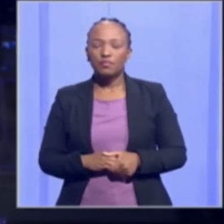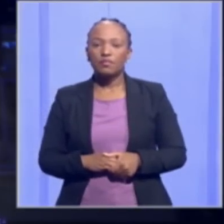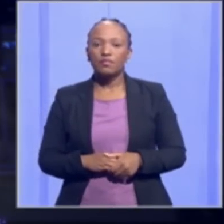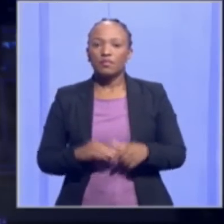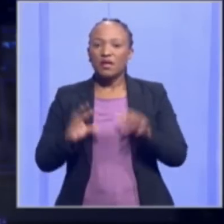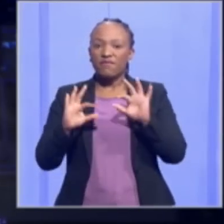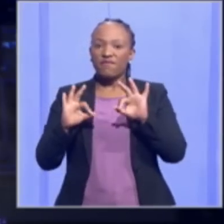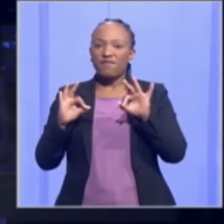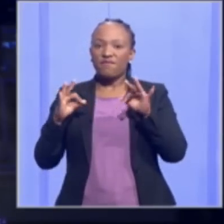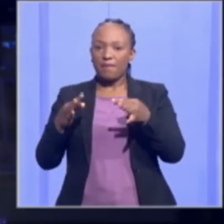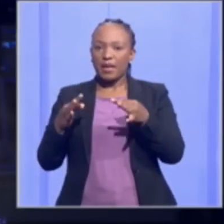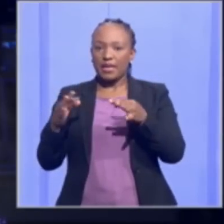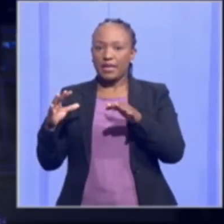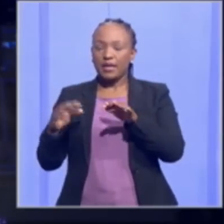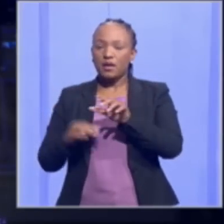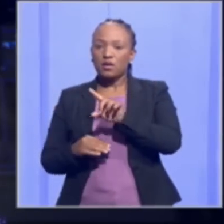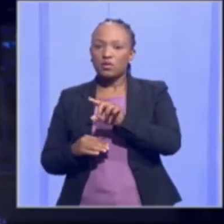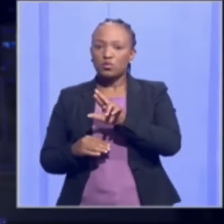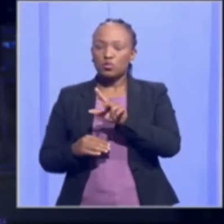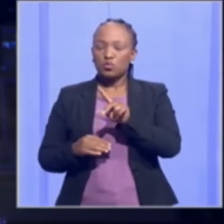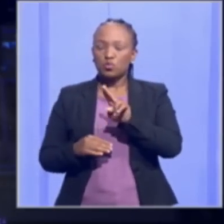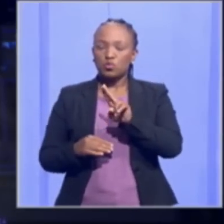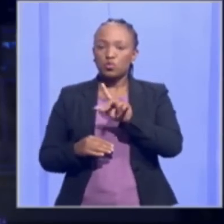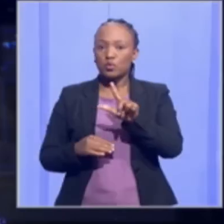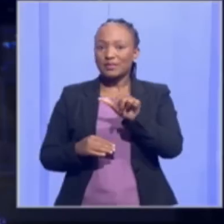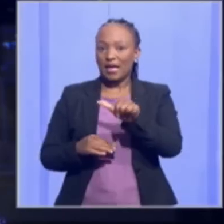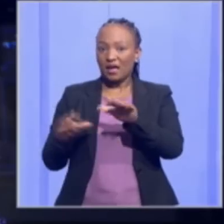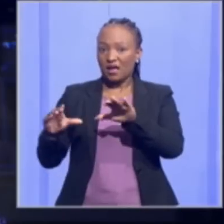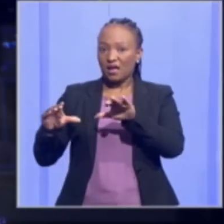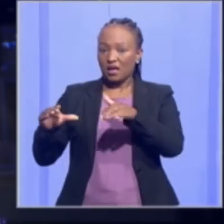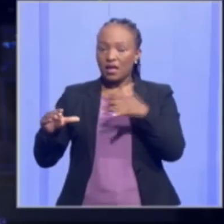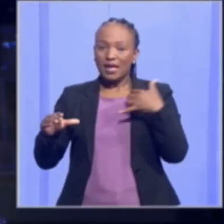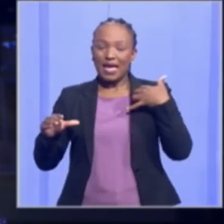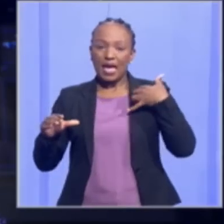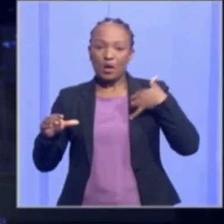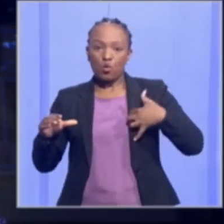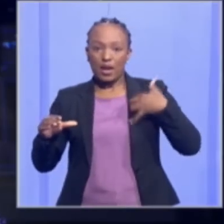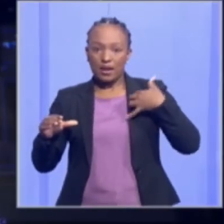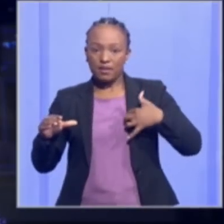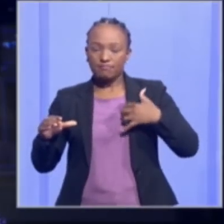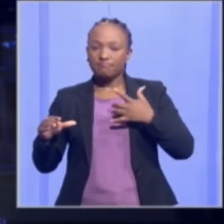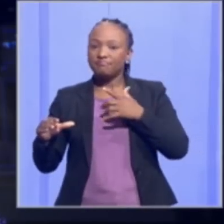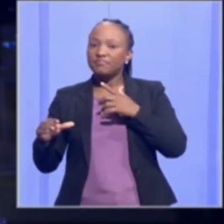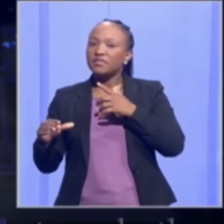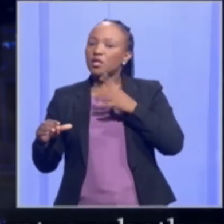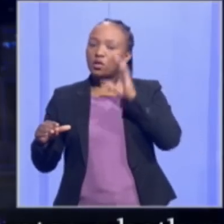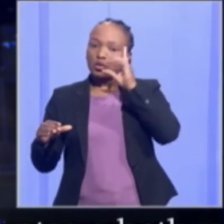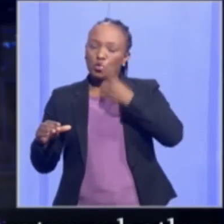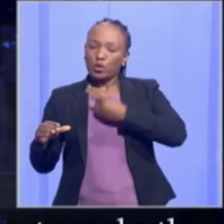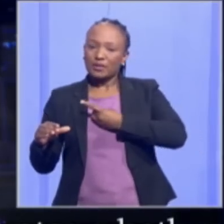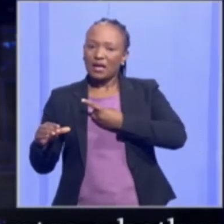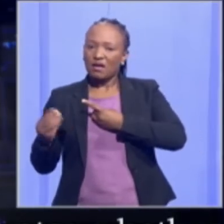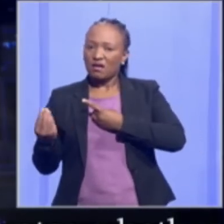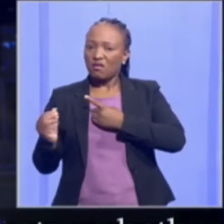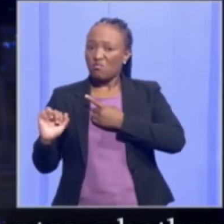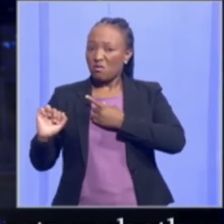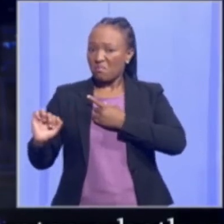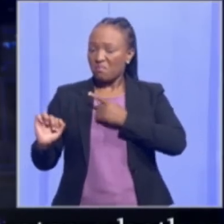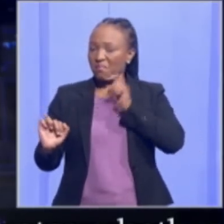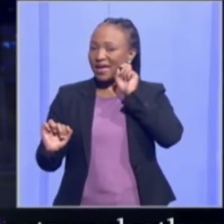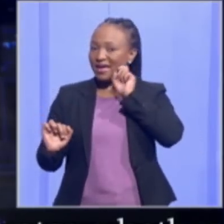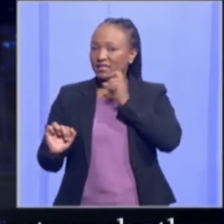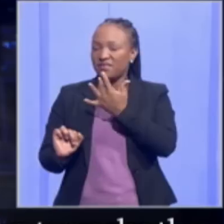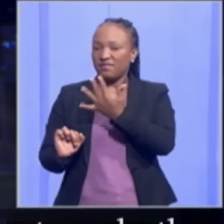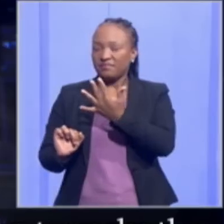Lelapa la Duduza Ekurhuleni le setse le saretswe ka mora hore moradinyana wa lona ya dilemo di 5 a betwe le ho bolawa ka